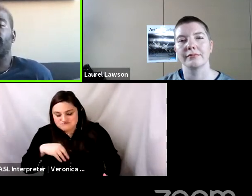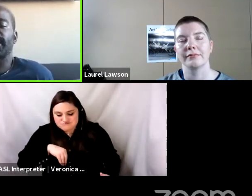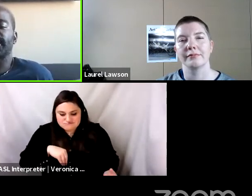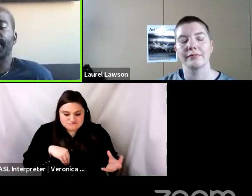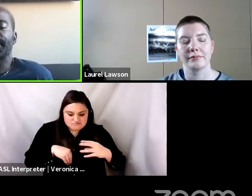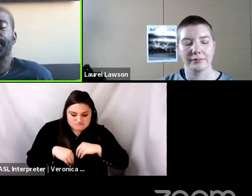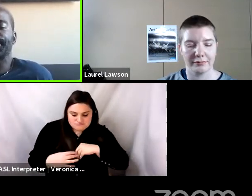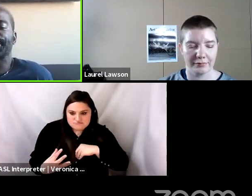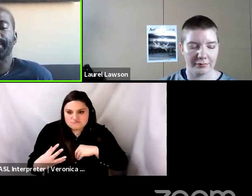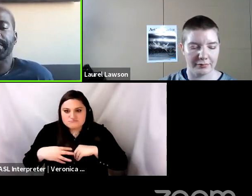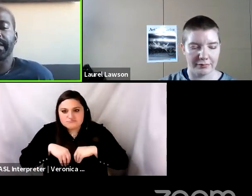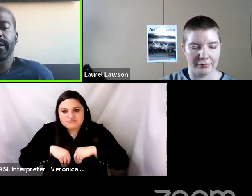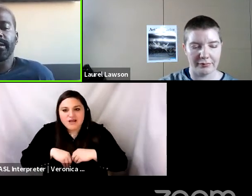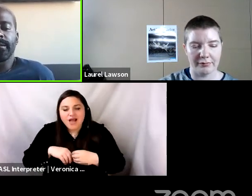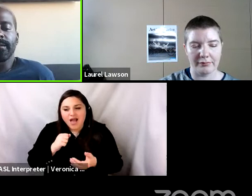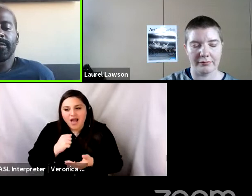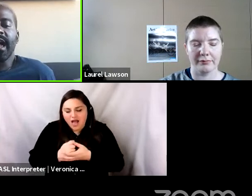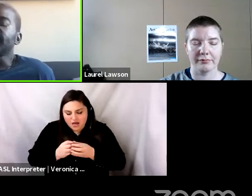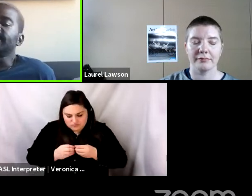knowledge of what